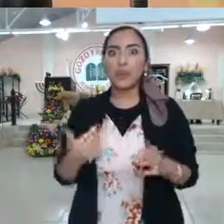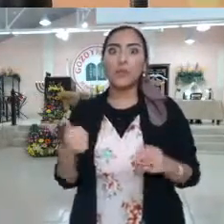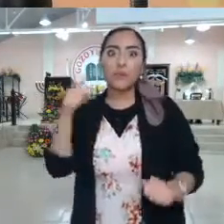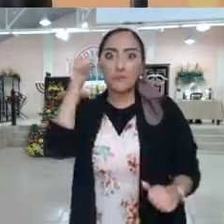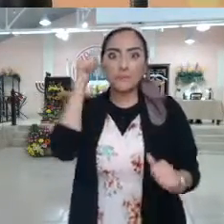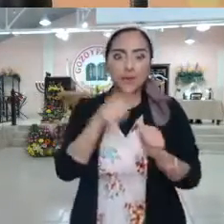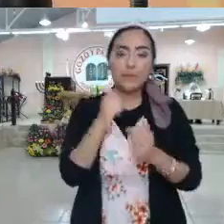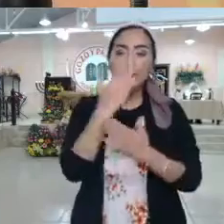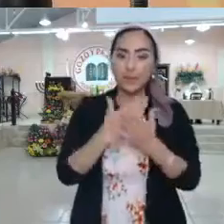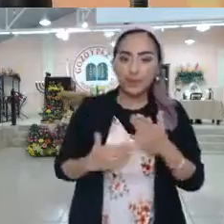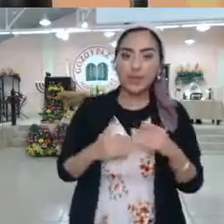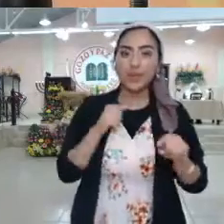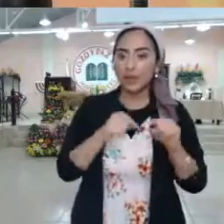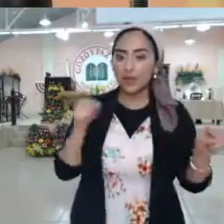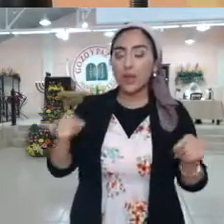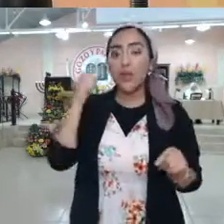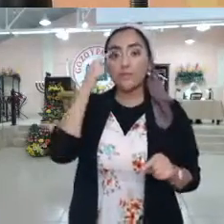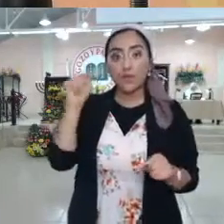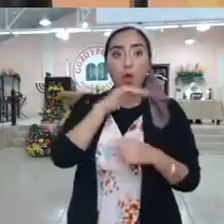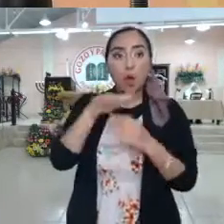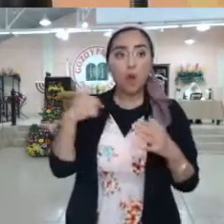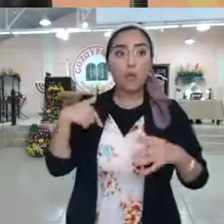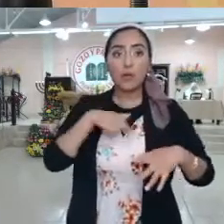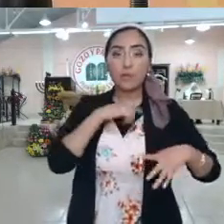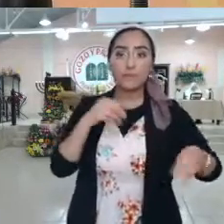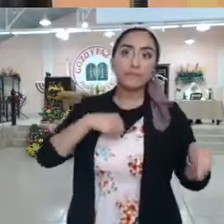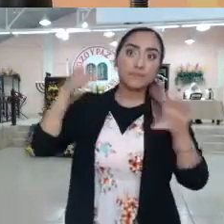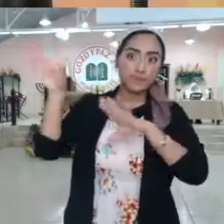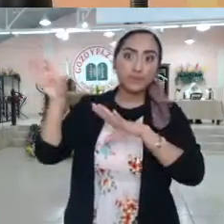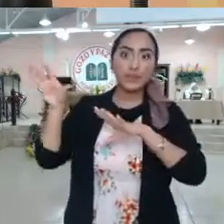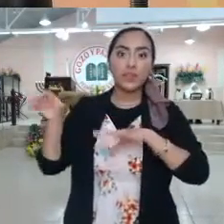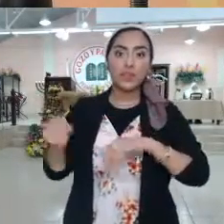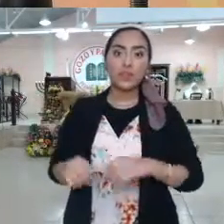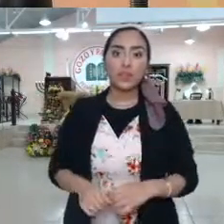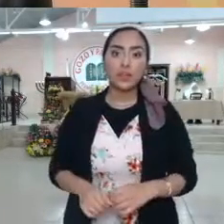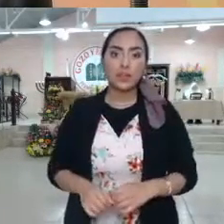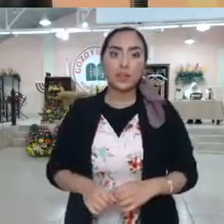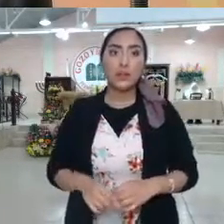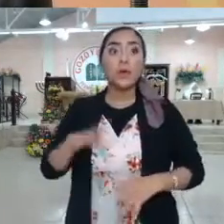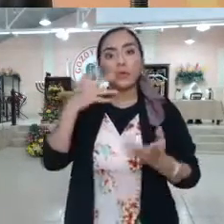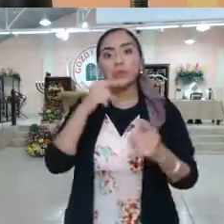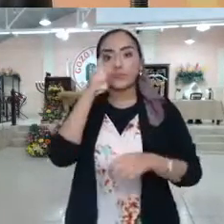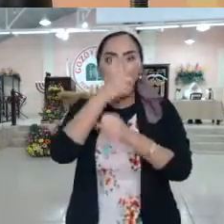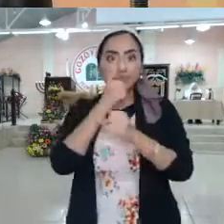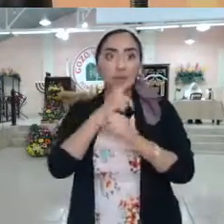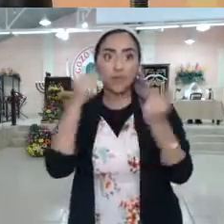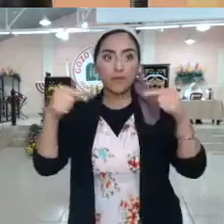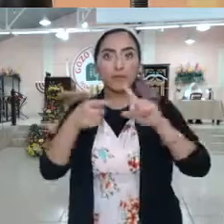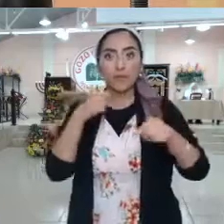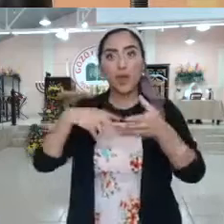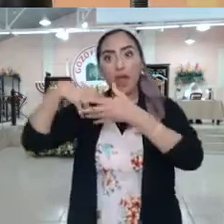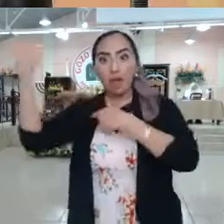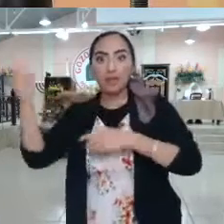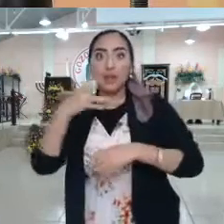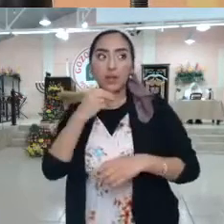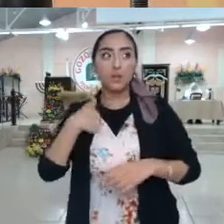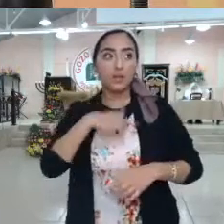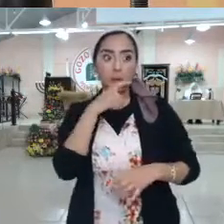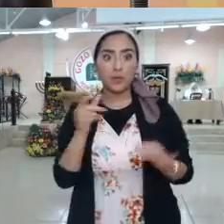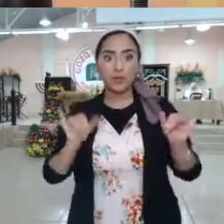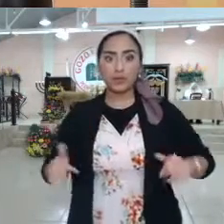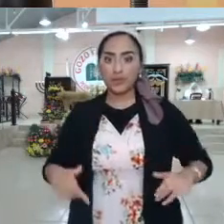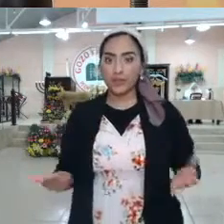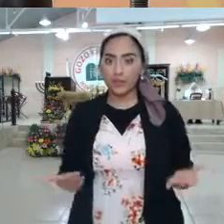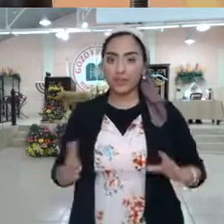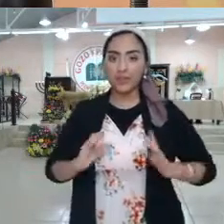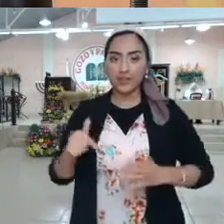algunos conceptos para que todos nos vayamos así. Bueno, los hermanos que vinieron de fuera y los que nos quedamos acá en la